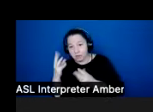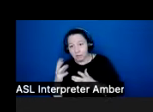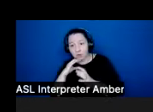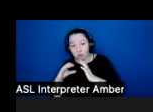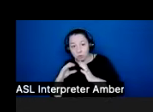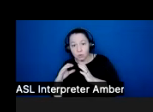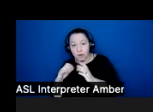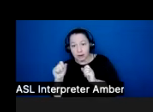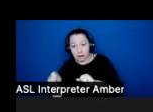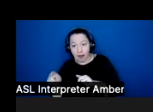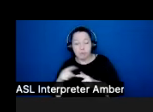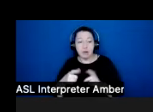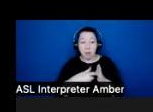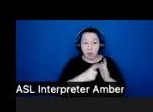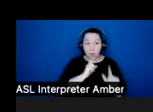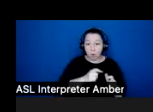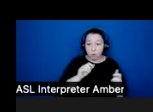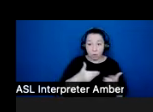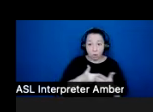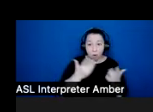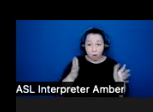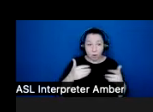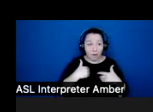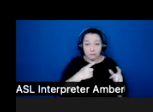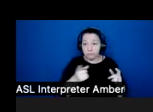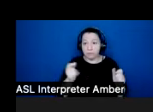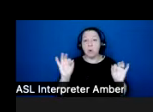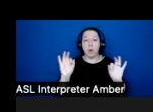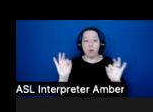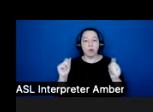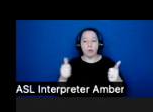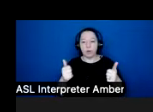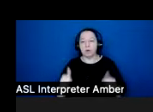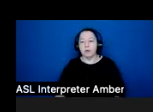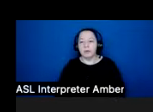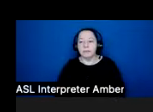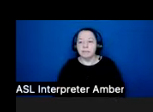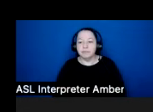okay, everybody does. Okay. Okay. Okay.